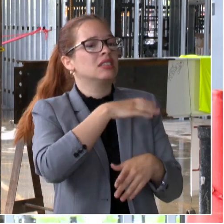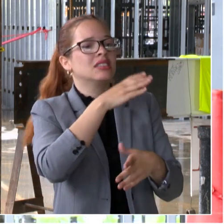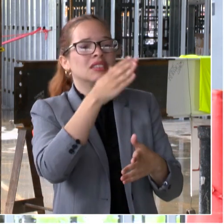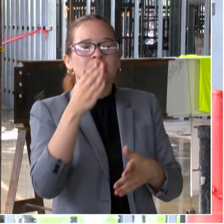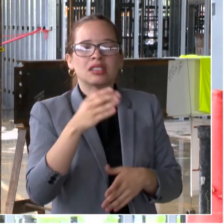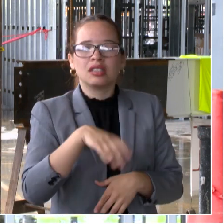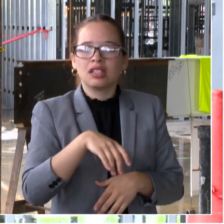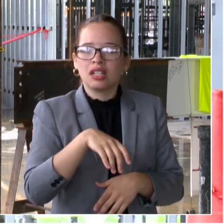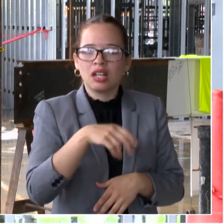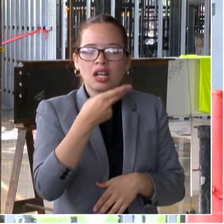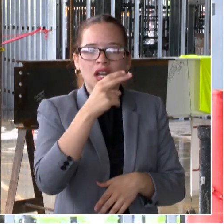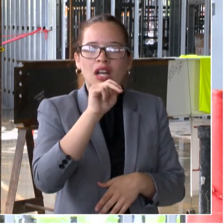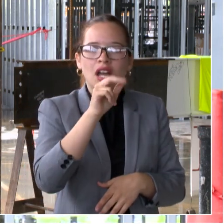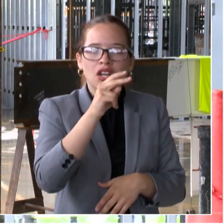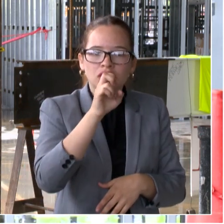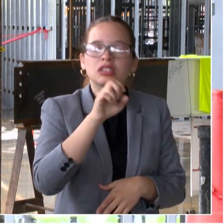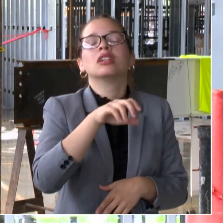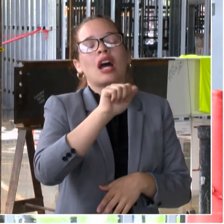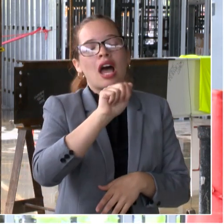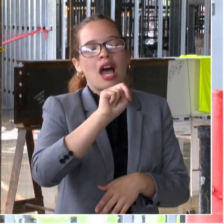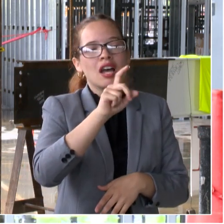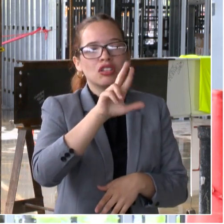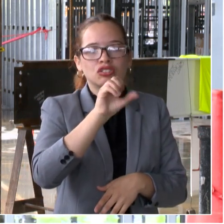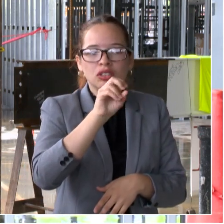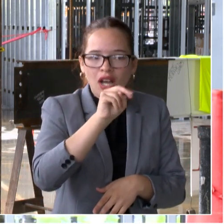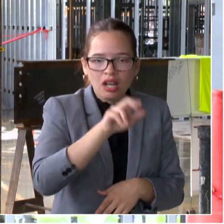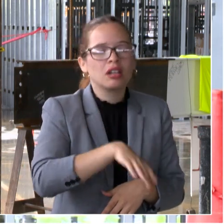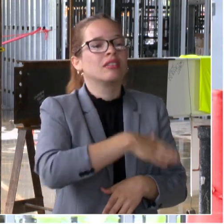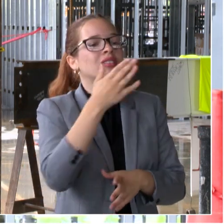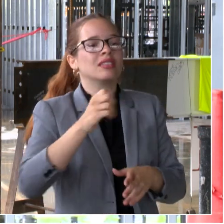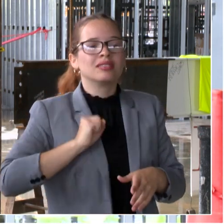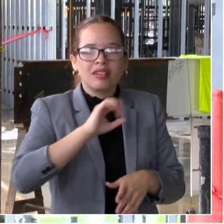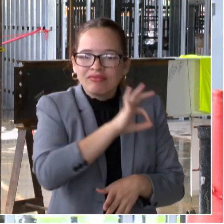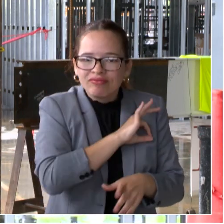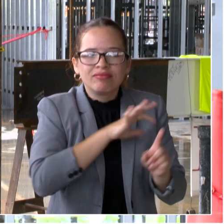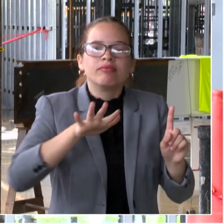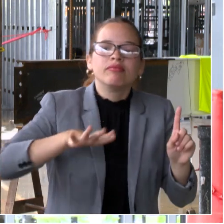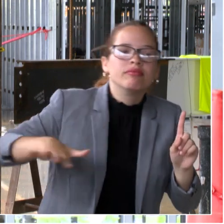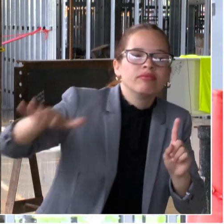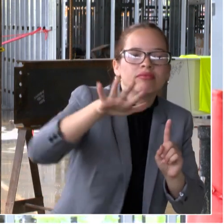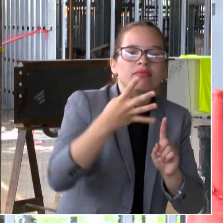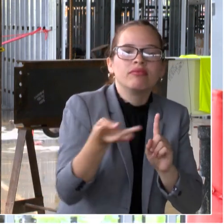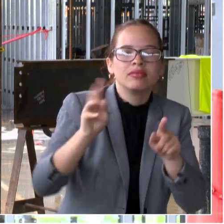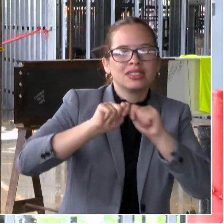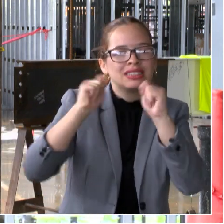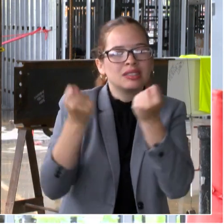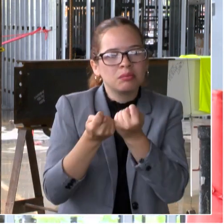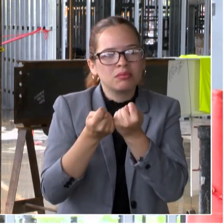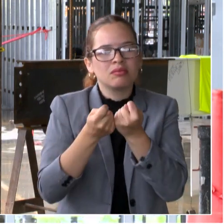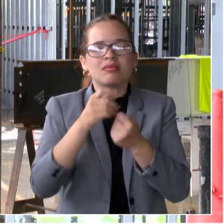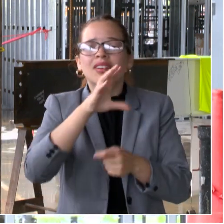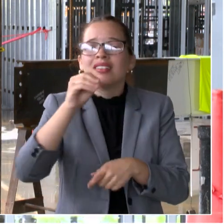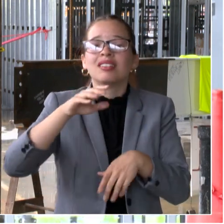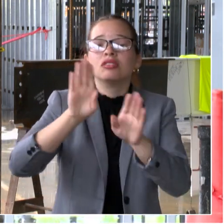to get where we are today, and we're so proud about that. But also Councilmember Vincent Gray, Councilmember Trayon White,